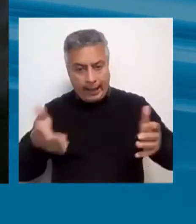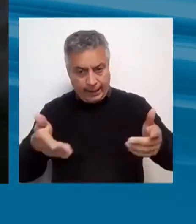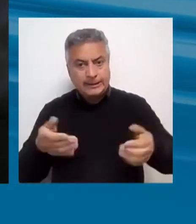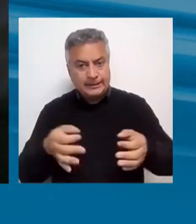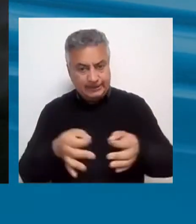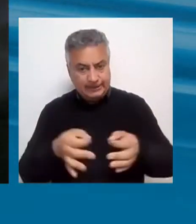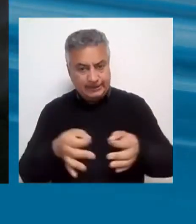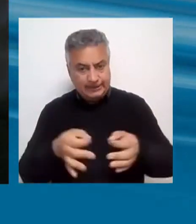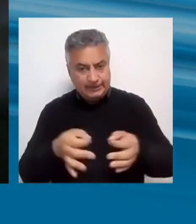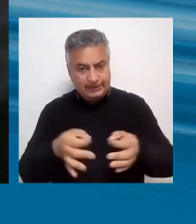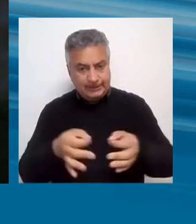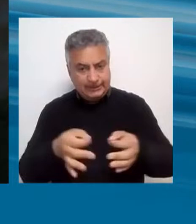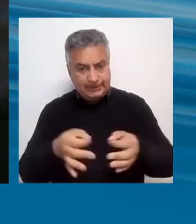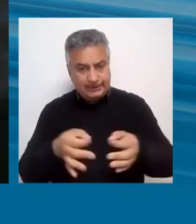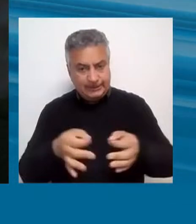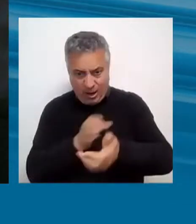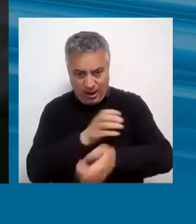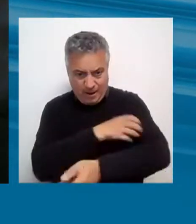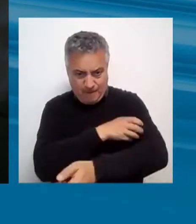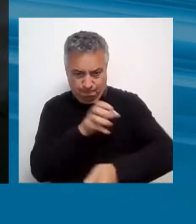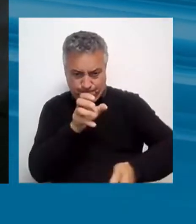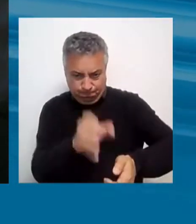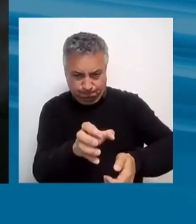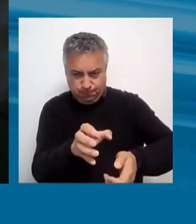it is important to have